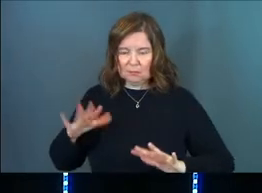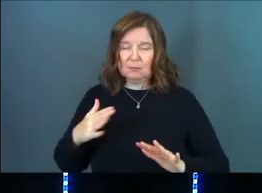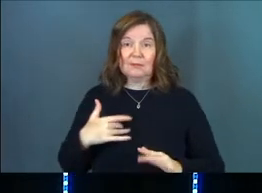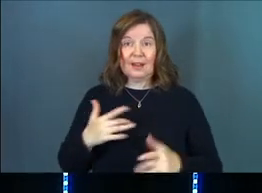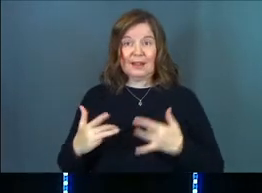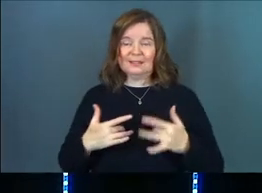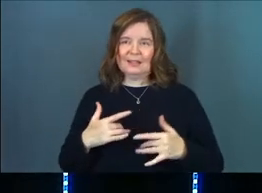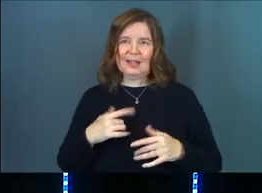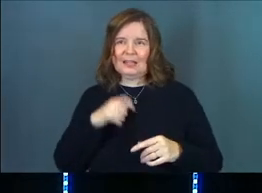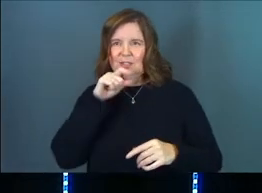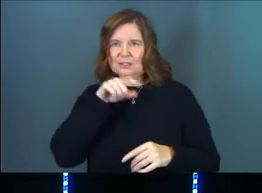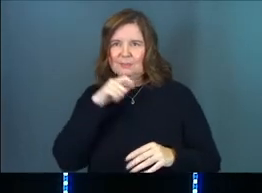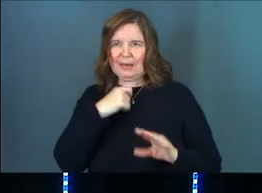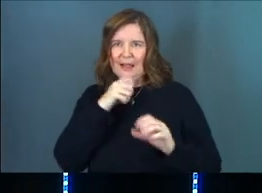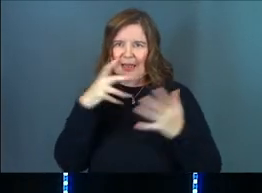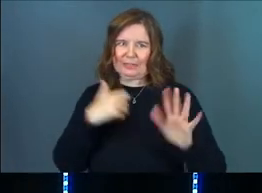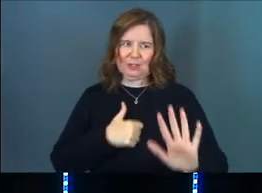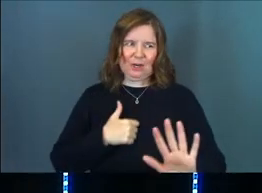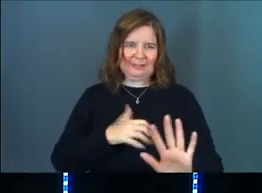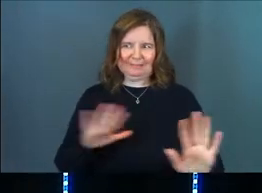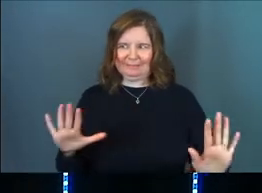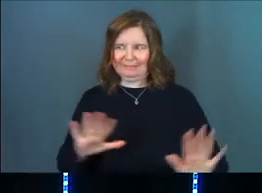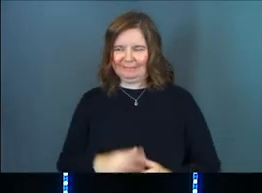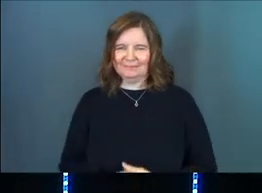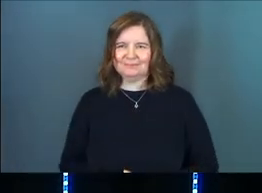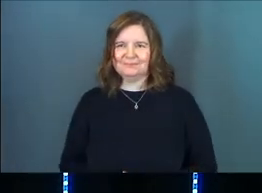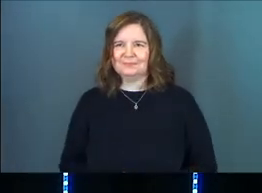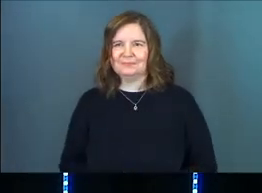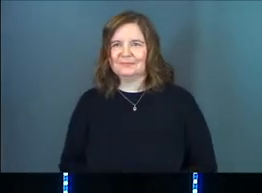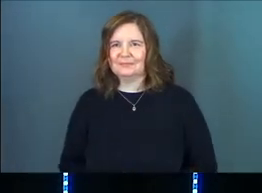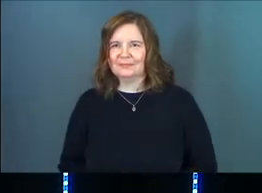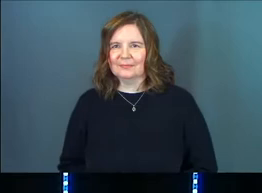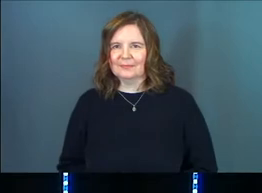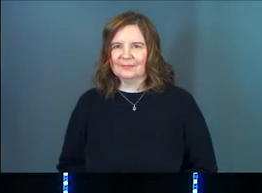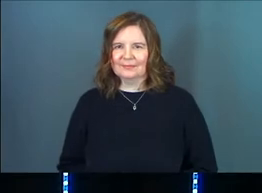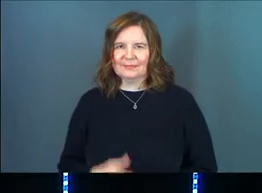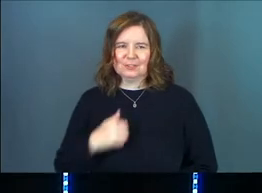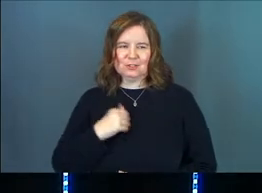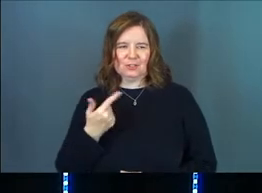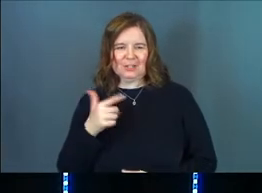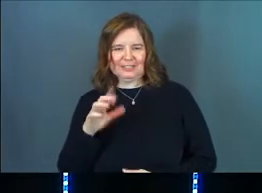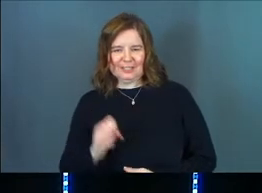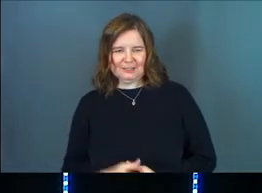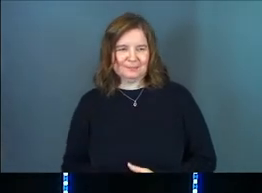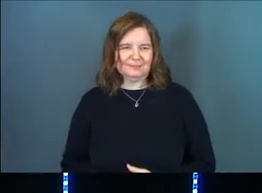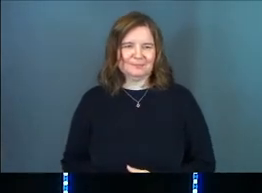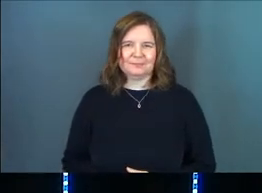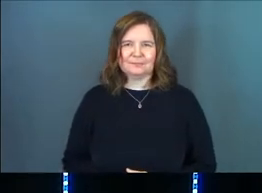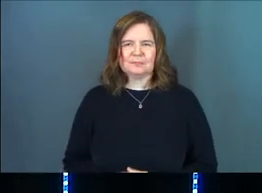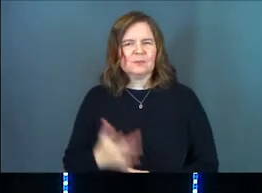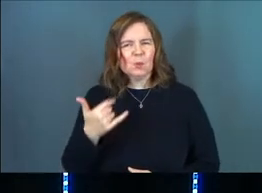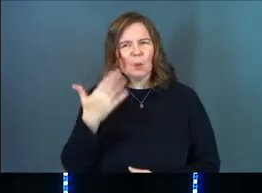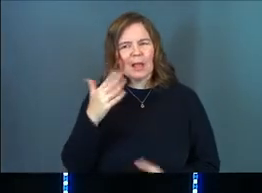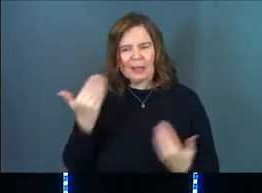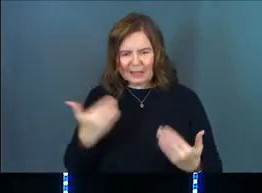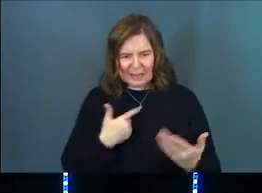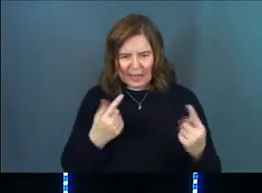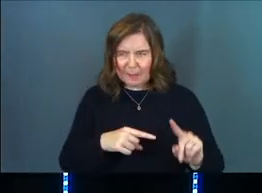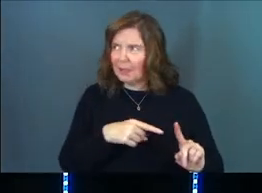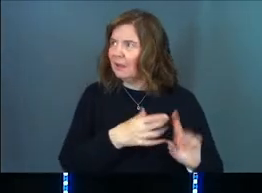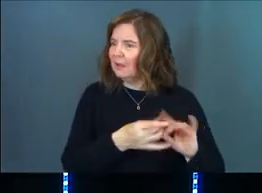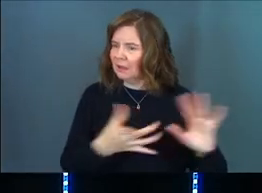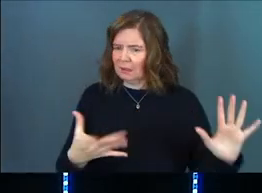I get excited. I start to spit a lot. Sorry. Sage, sorry. Why did God let that